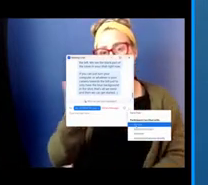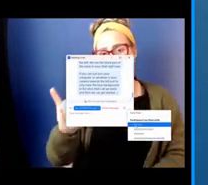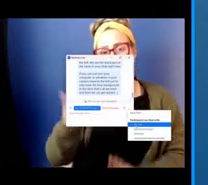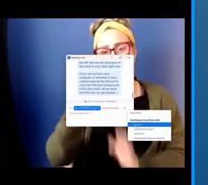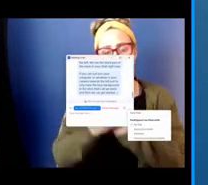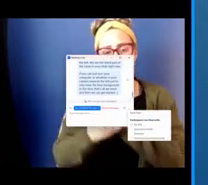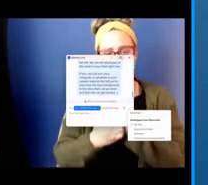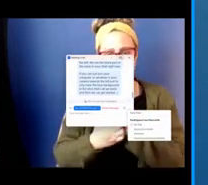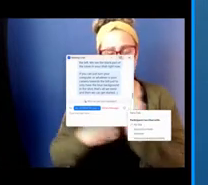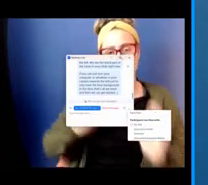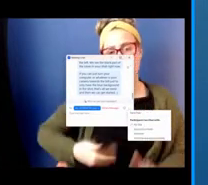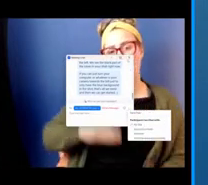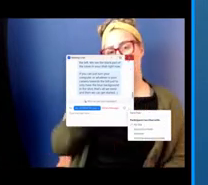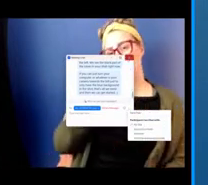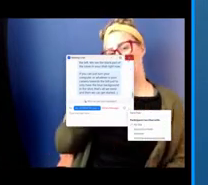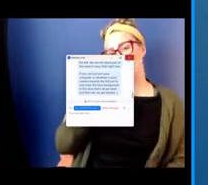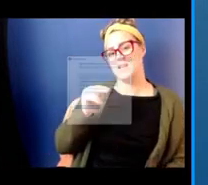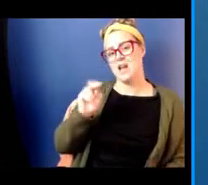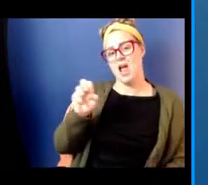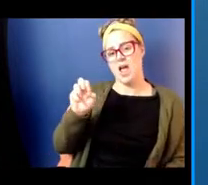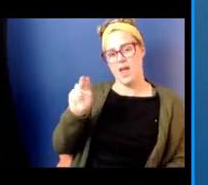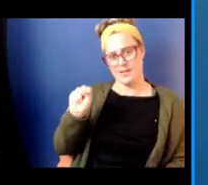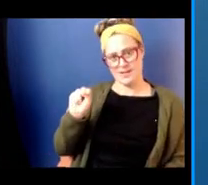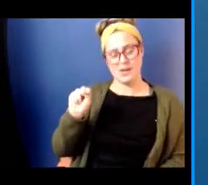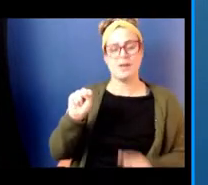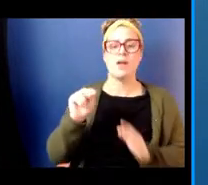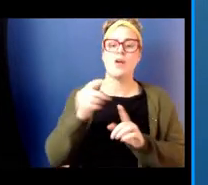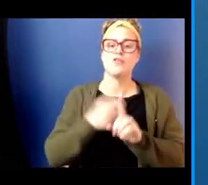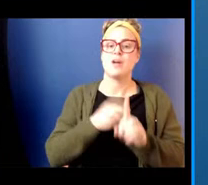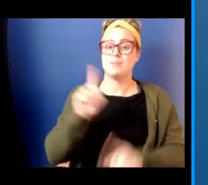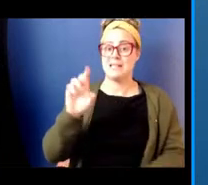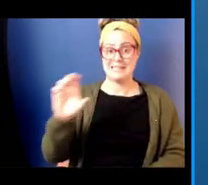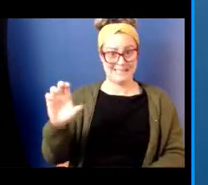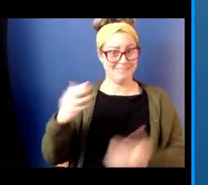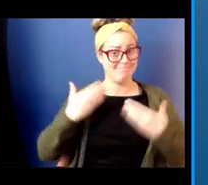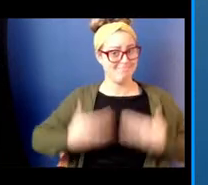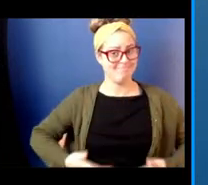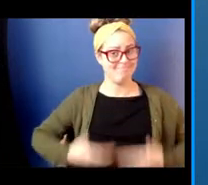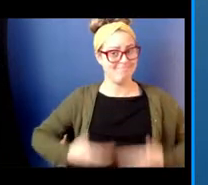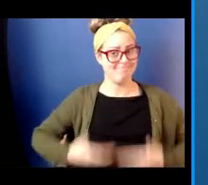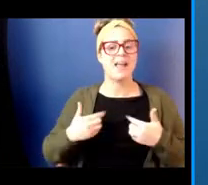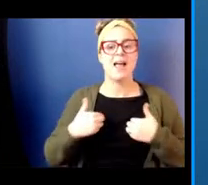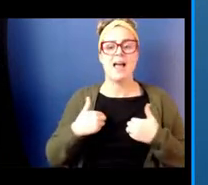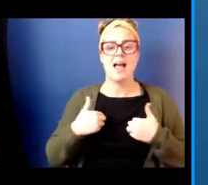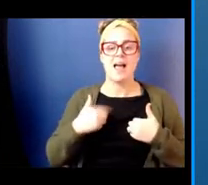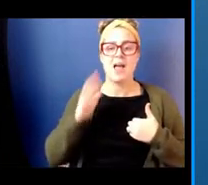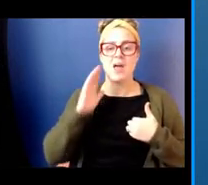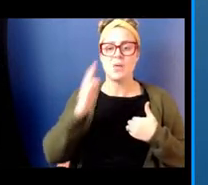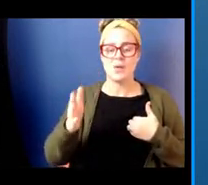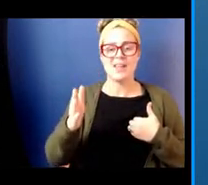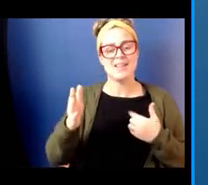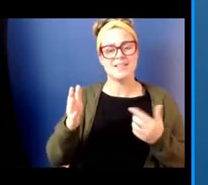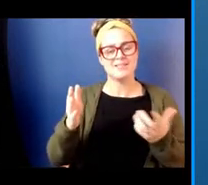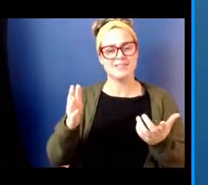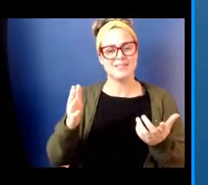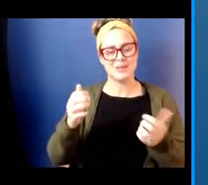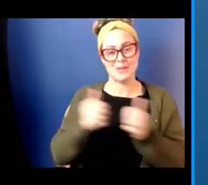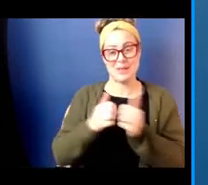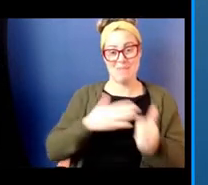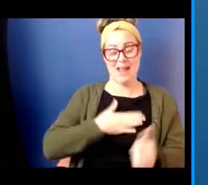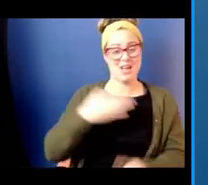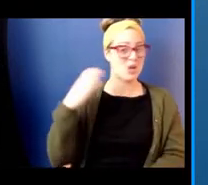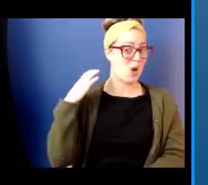mignon Moore from the District of Columbia and I along with with my co-chair Jim